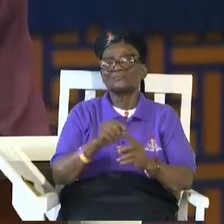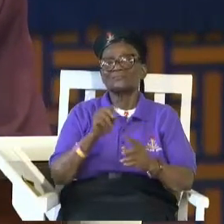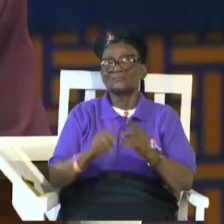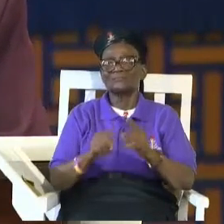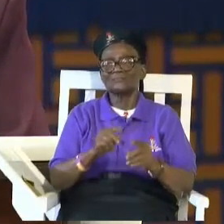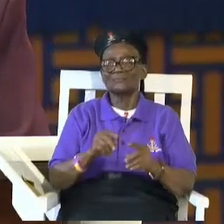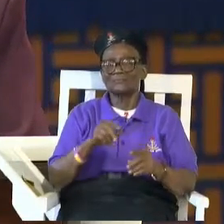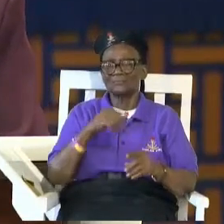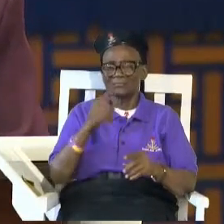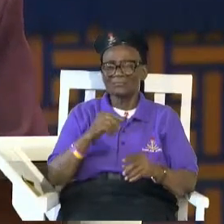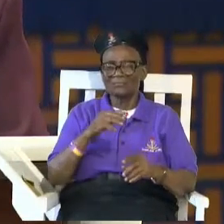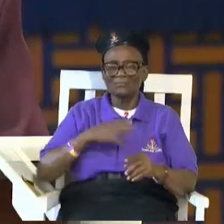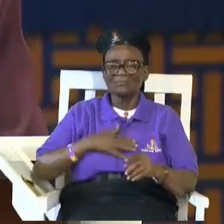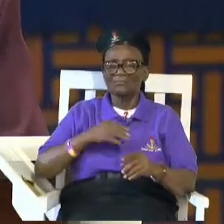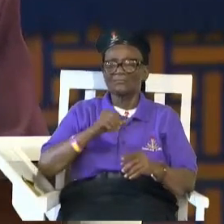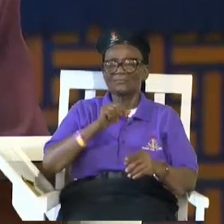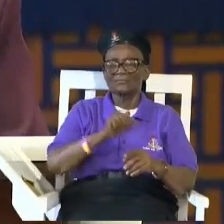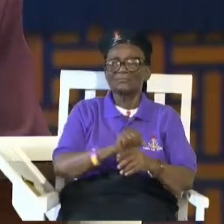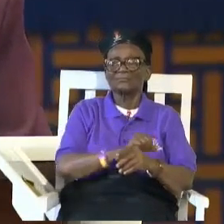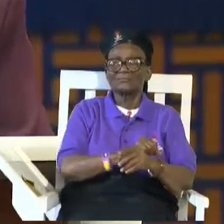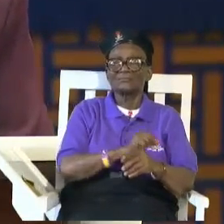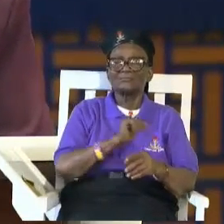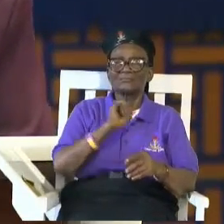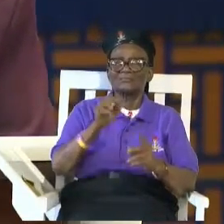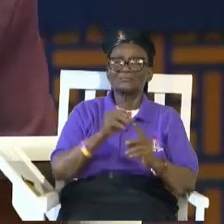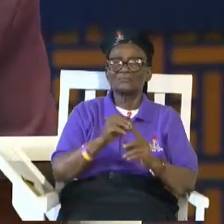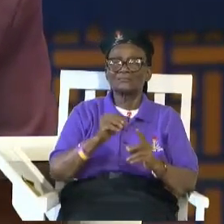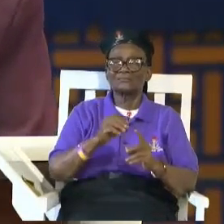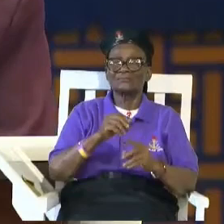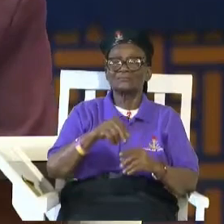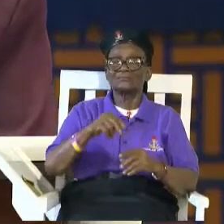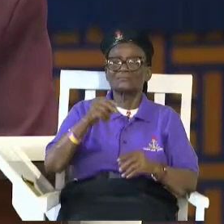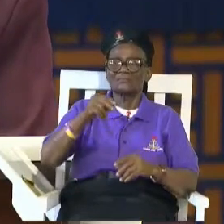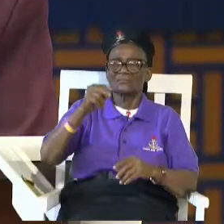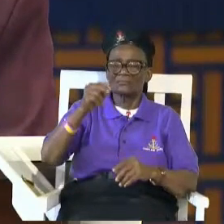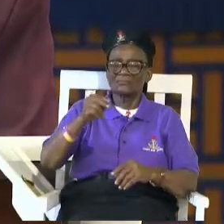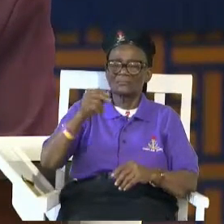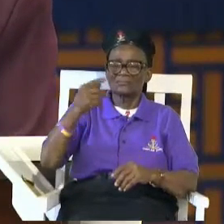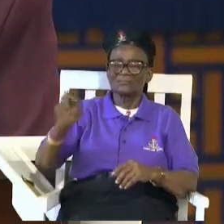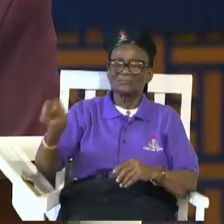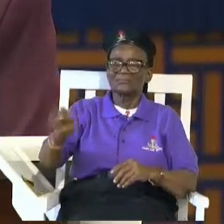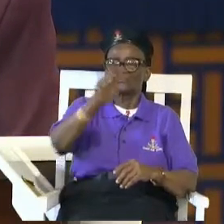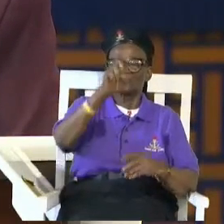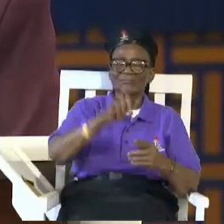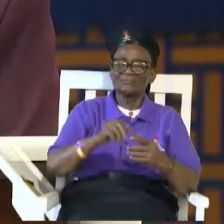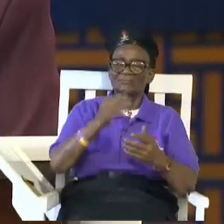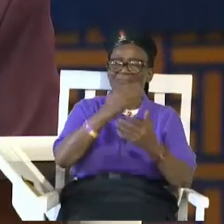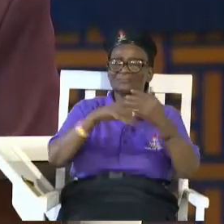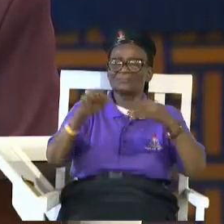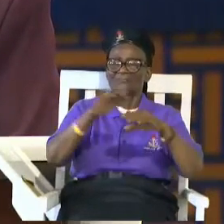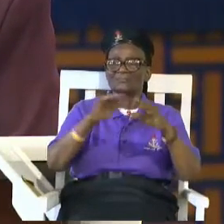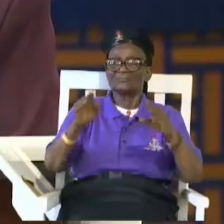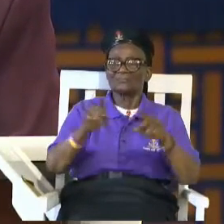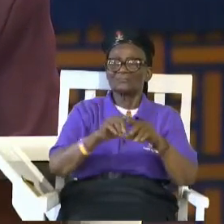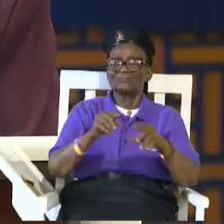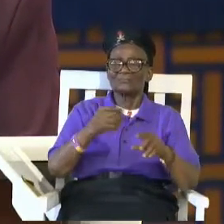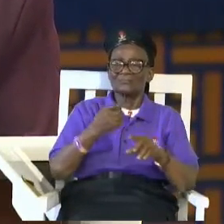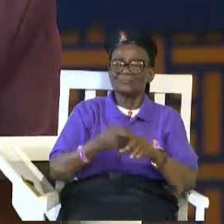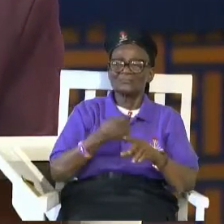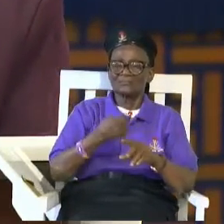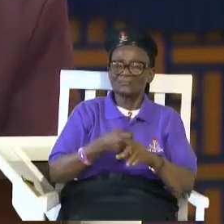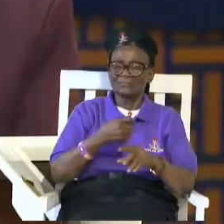standard is too high, you are making the journey to heaven so difficult. It's not me.